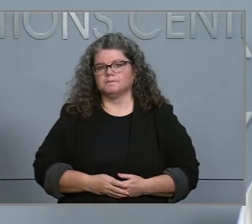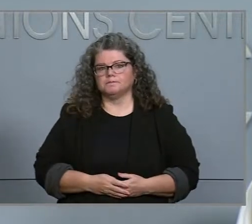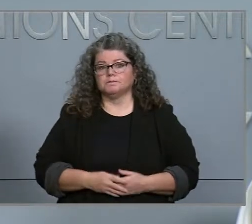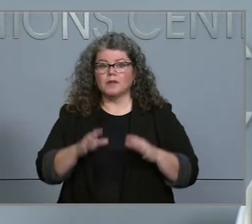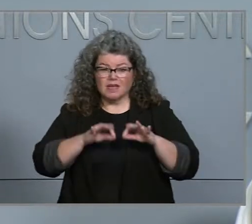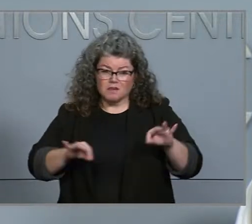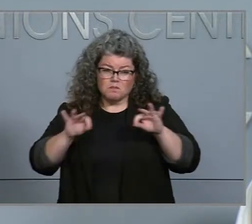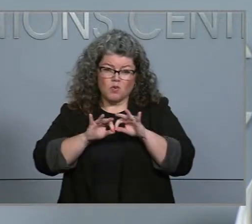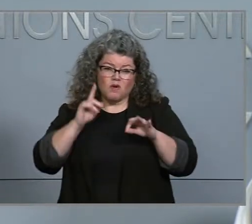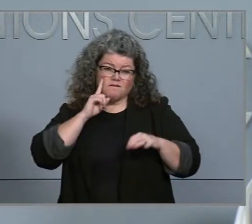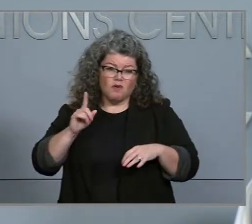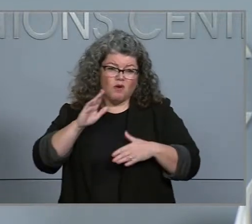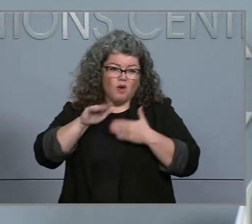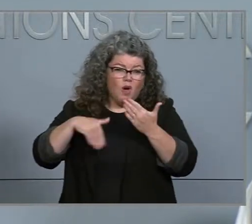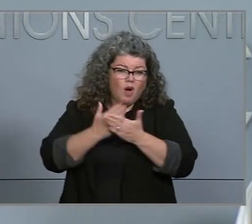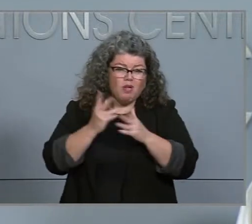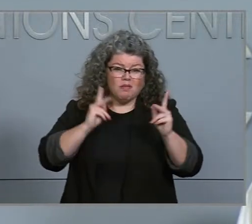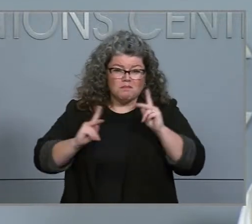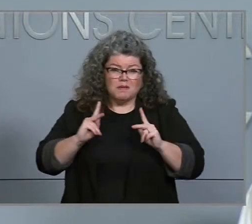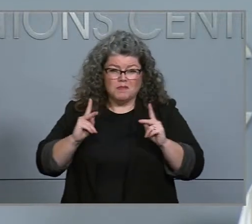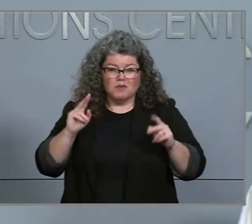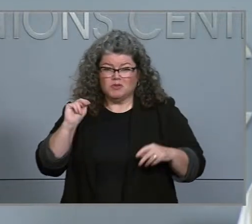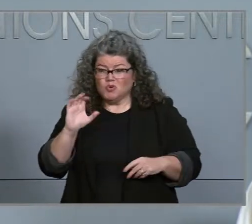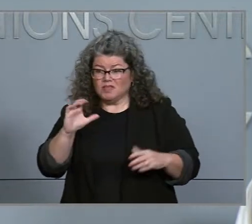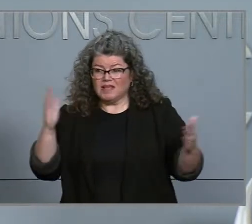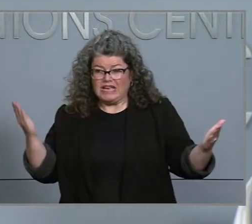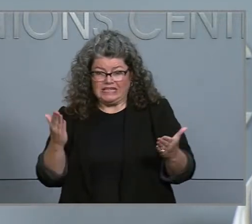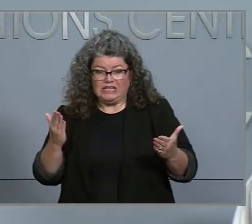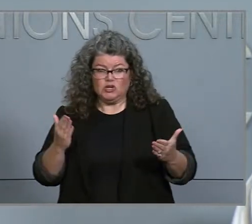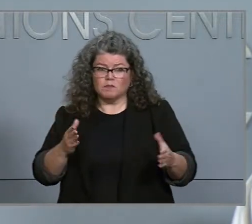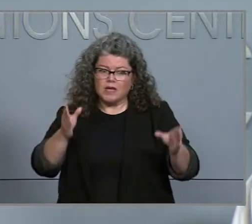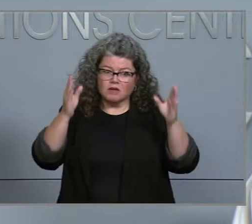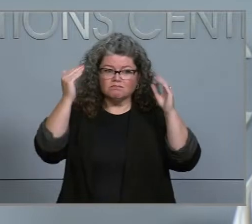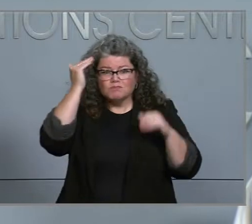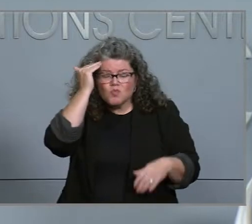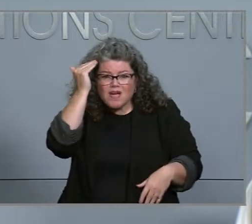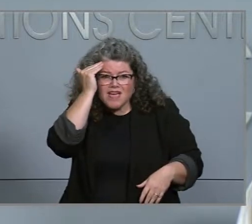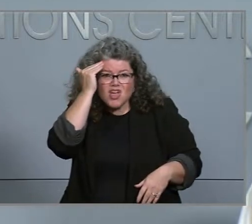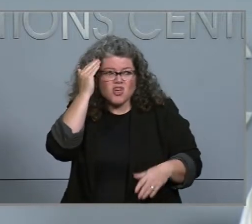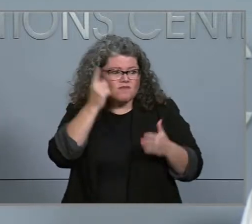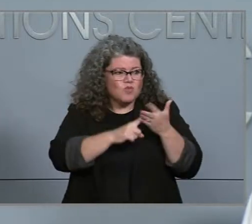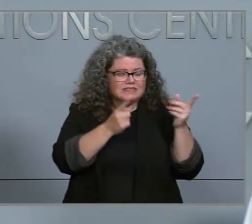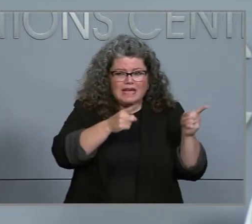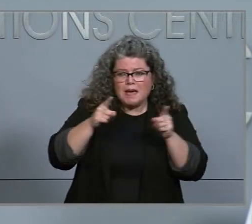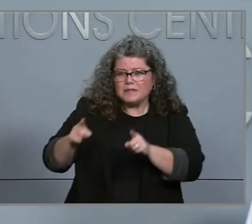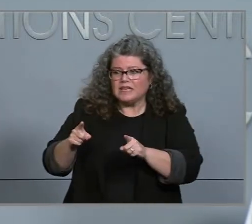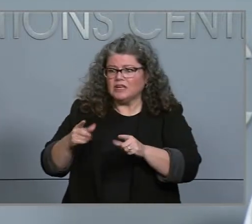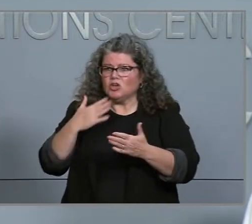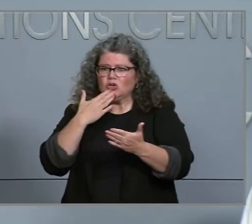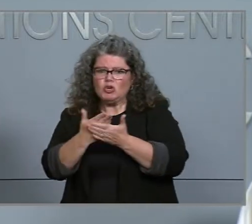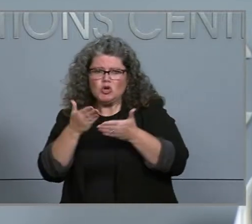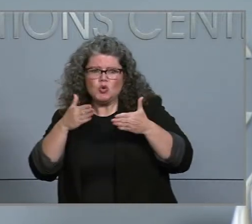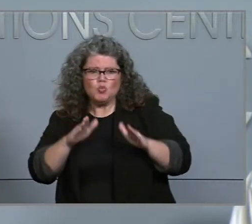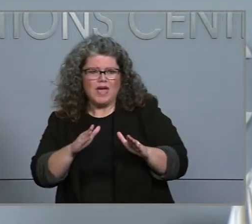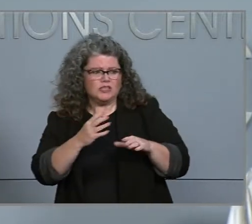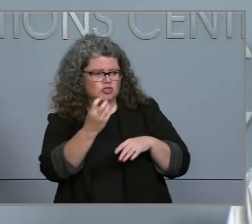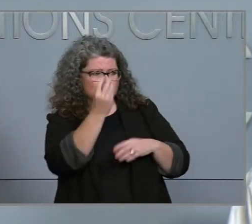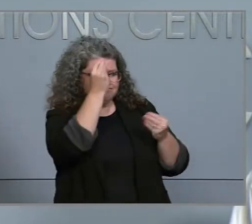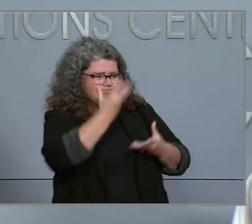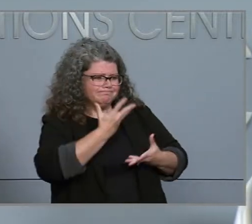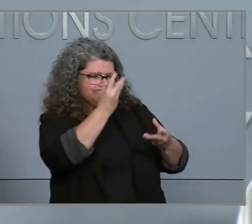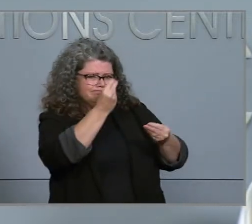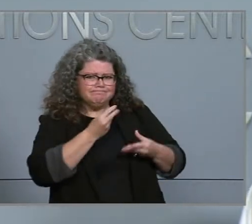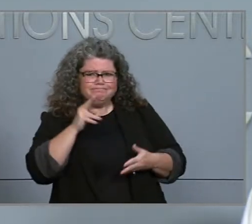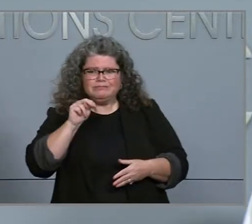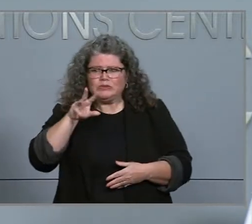for all North Carolinians to be aware of the conditions, to have a dependable way to receive emergency notifications and